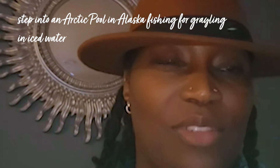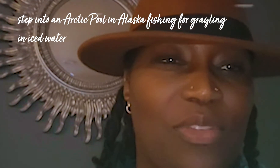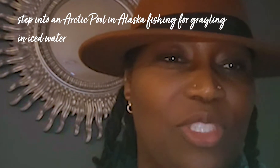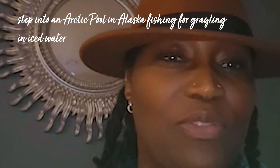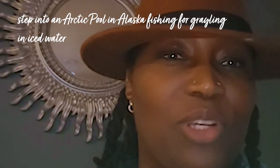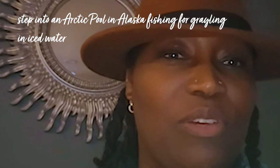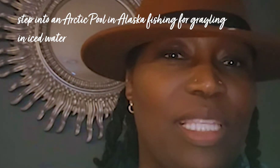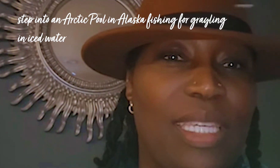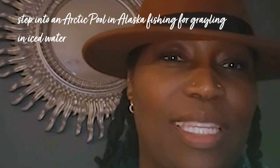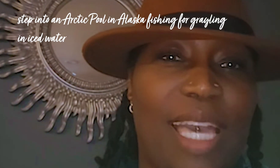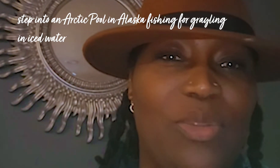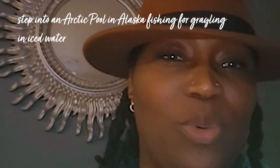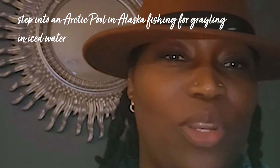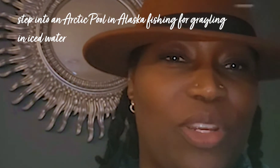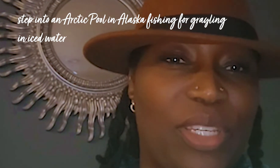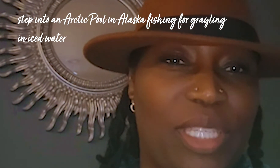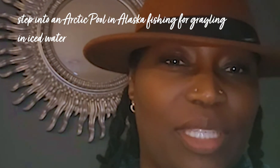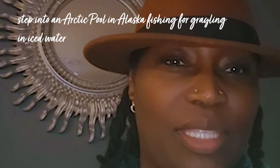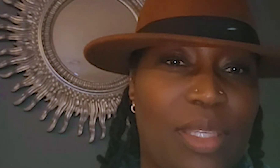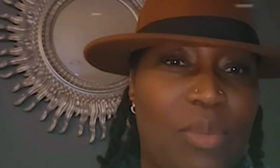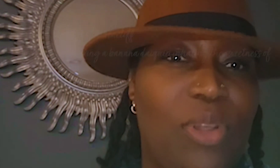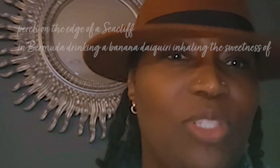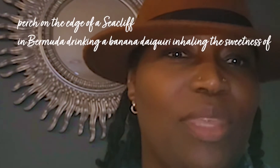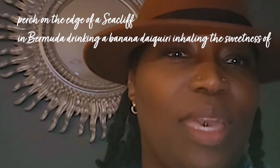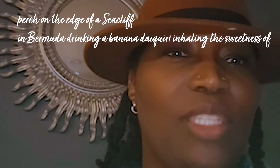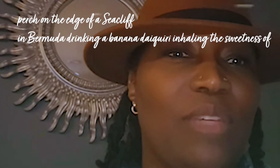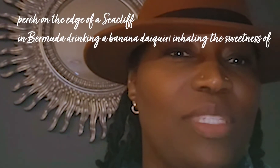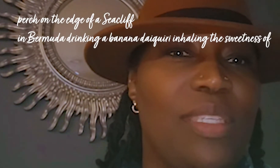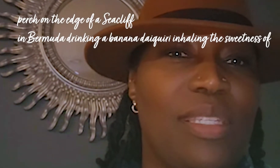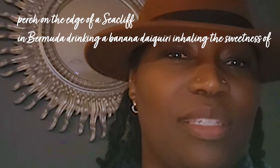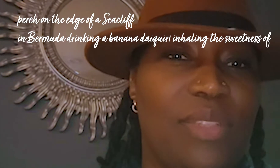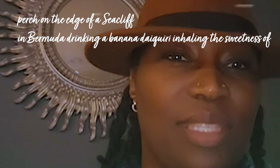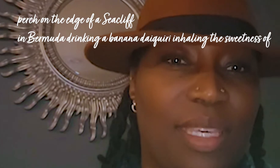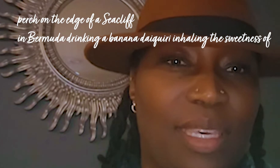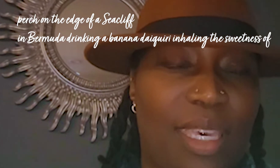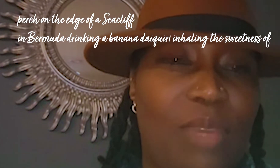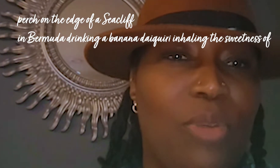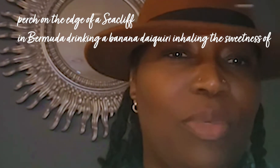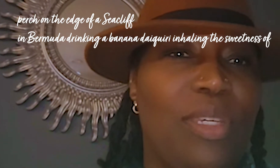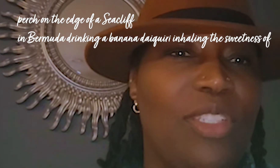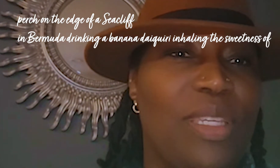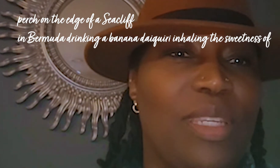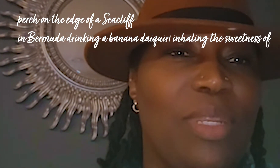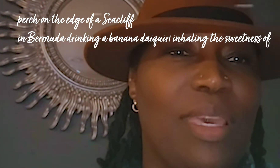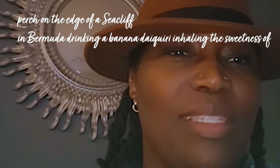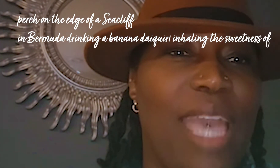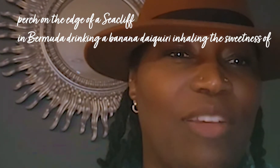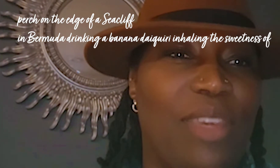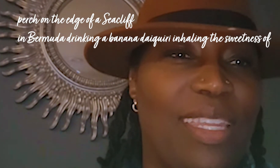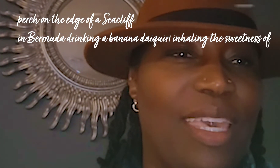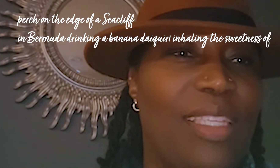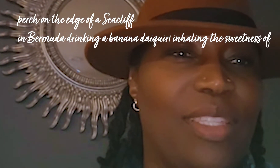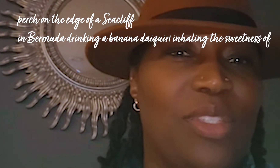Alaska fishing for grayling in ice water. Perch on the edge of a sea cliff in Bermuda, drinking a banana